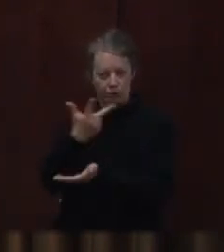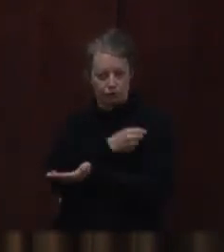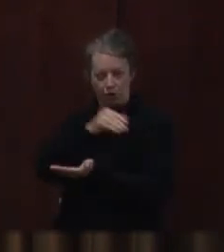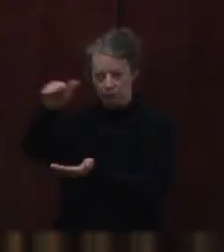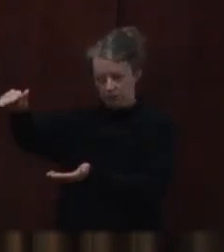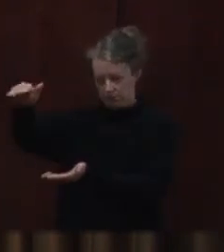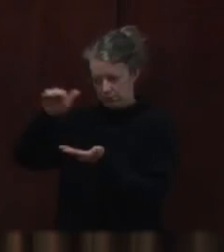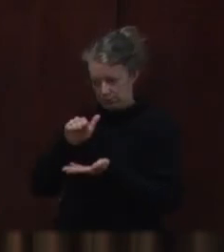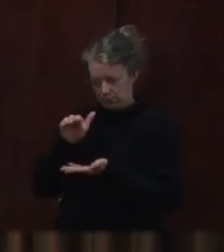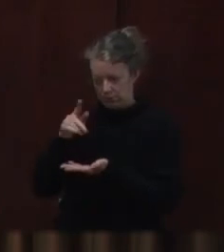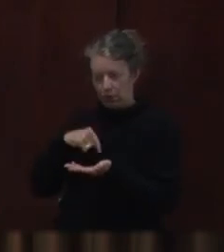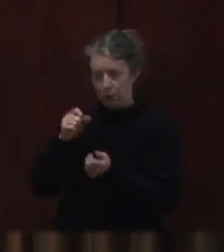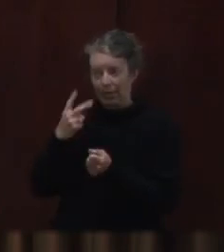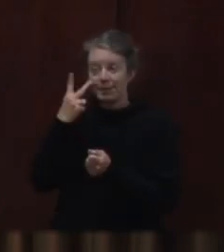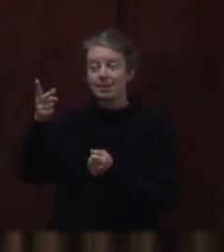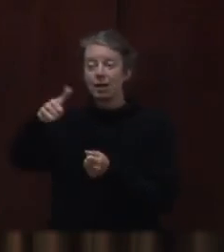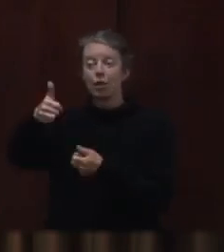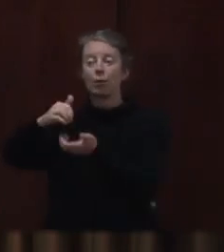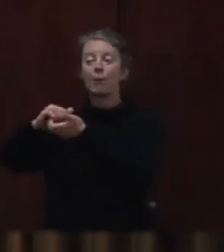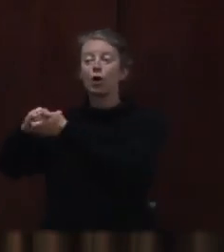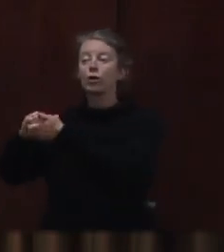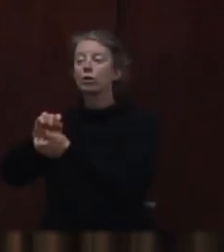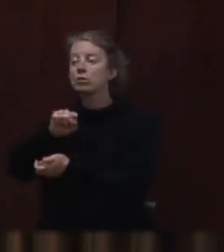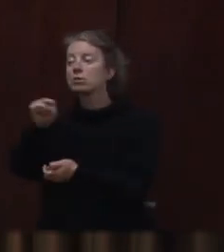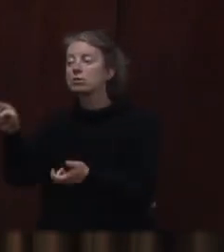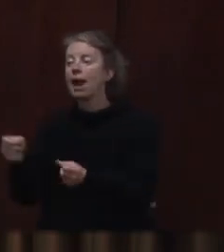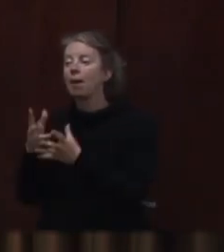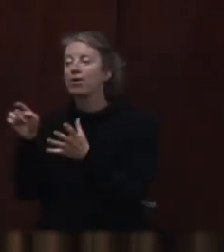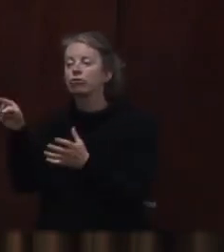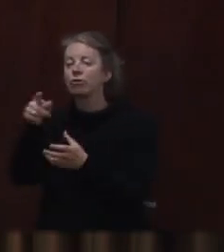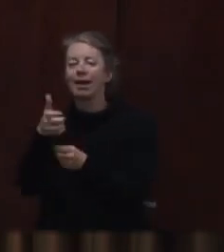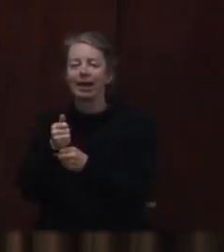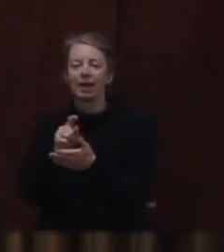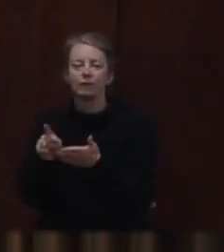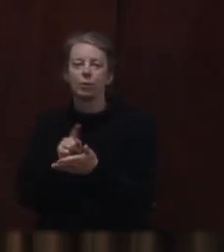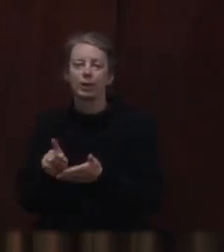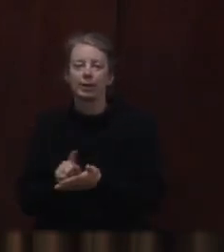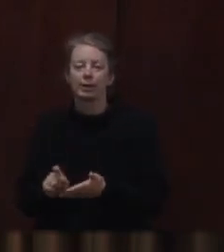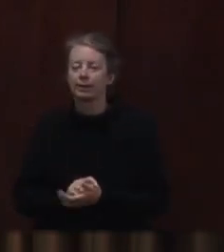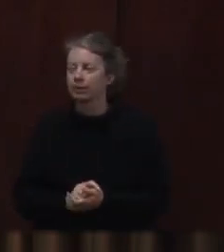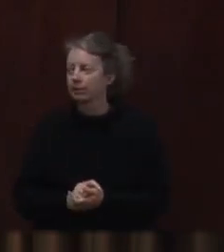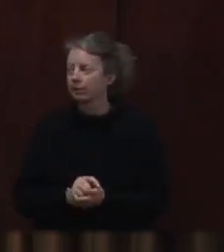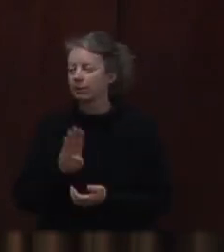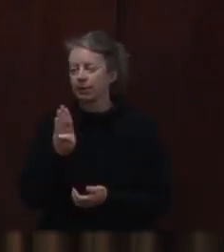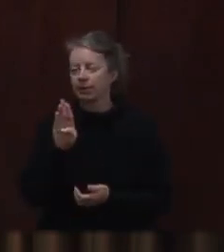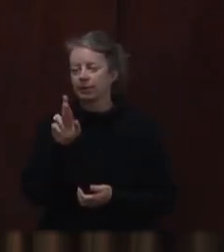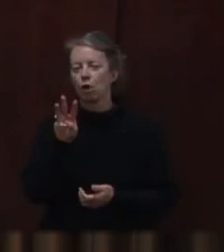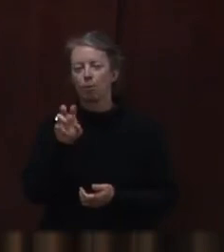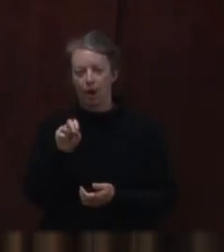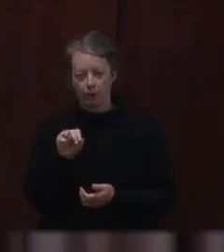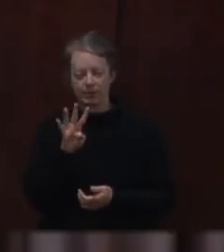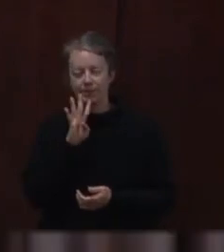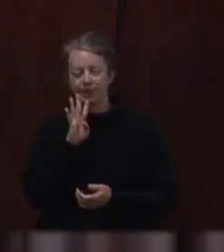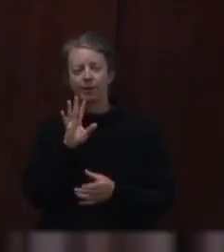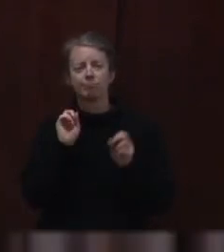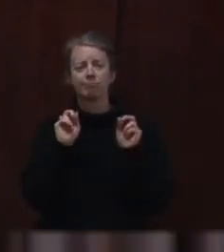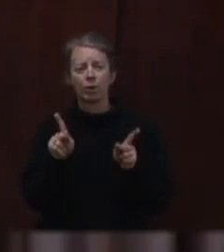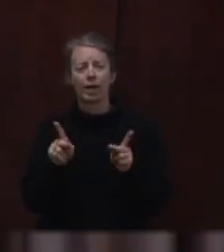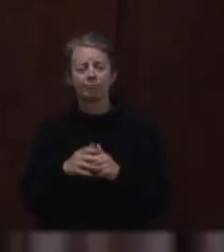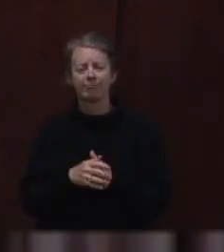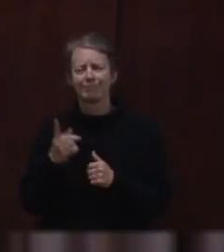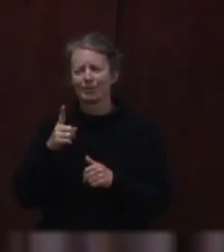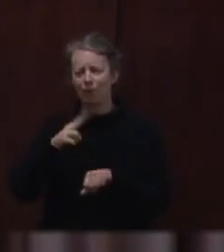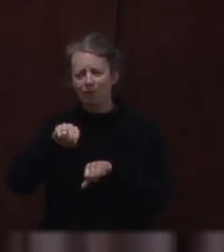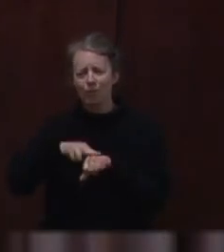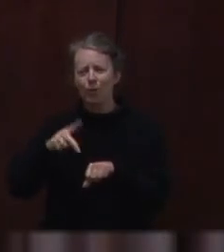we can see our other partners and how much they're getting from week to week. Okay. Well, great. I mean, to the extent that it's feasible, of course, we're all very